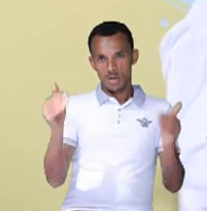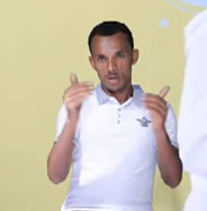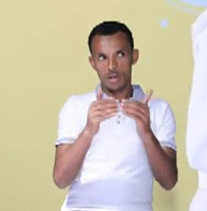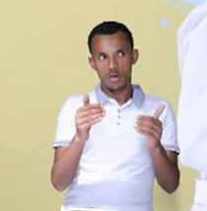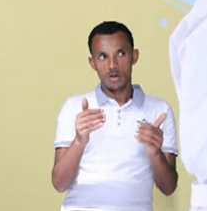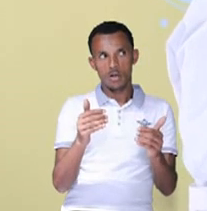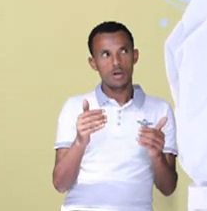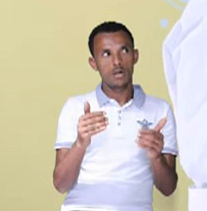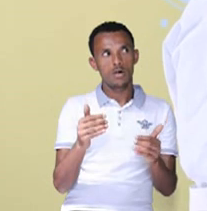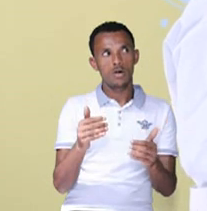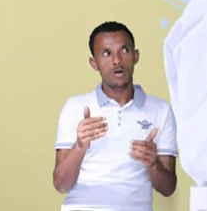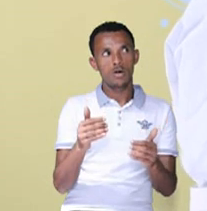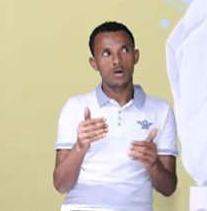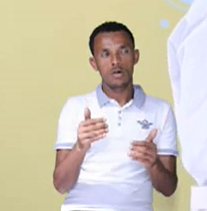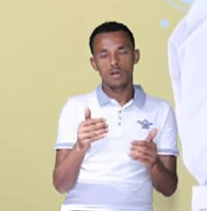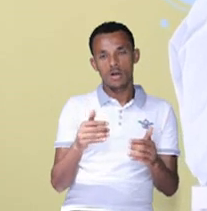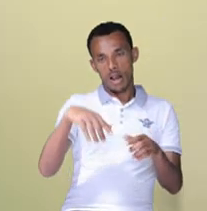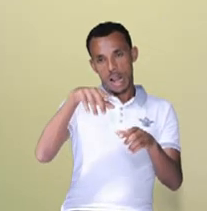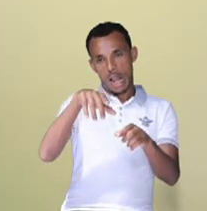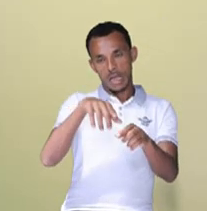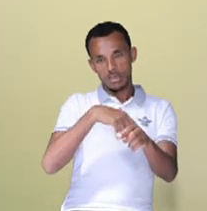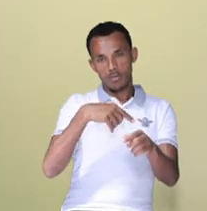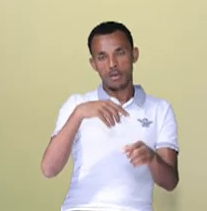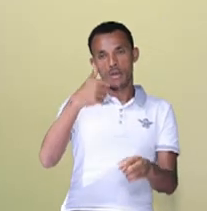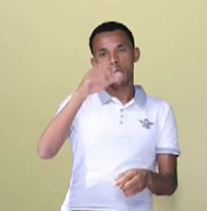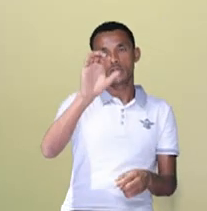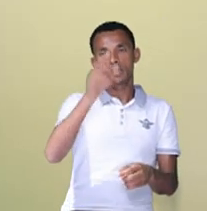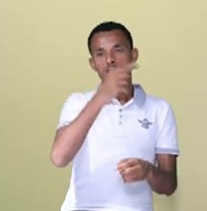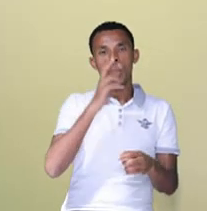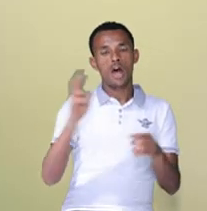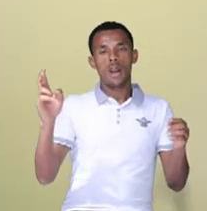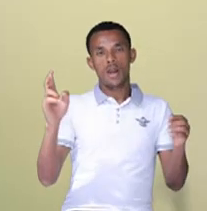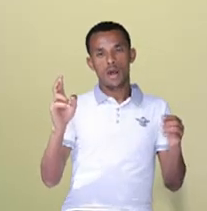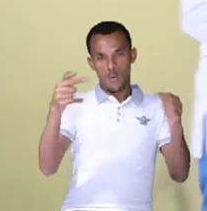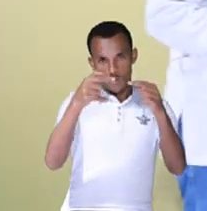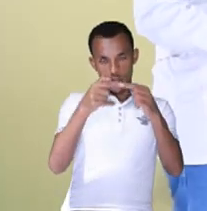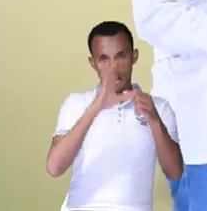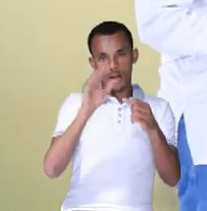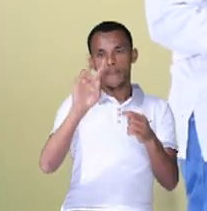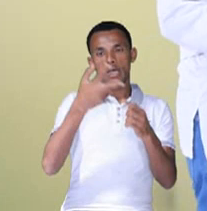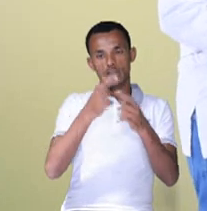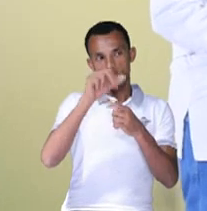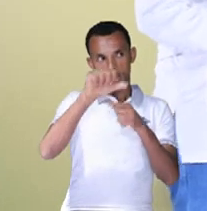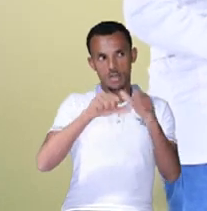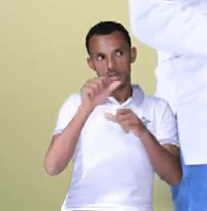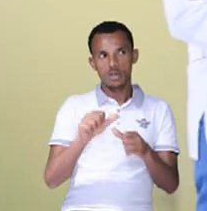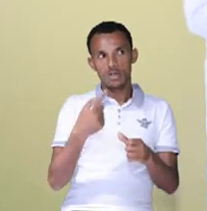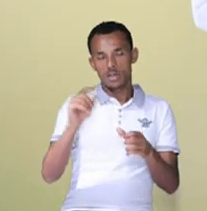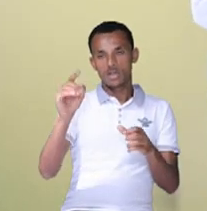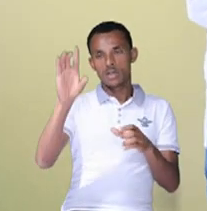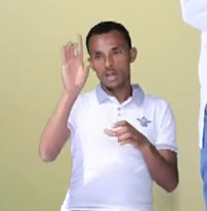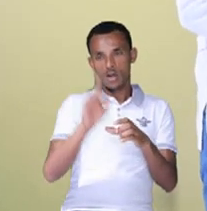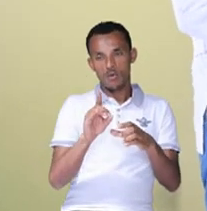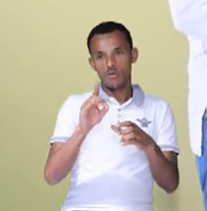equal to line segment AC. They are congruent and also bisect each other. The